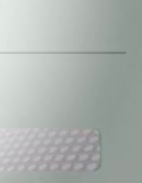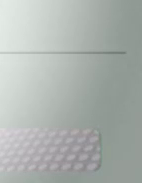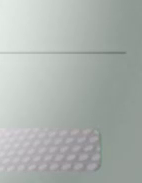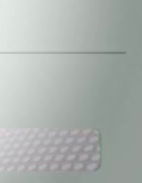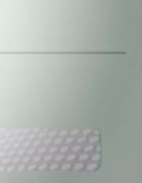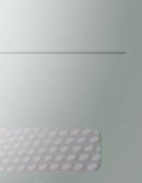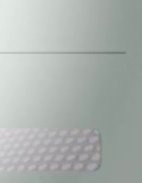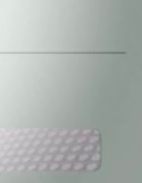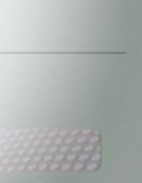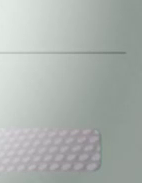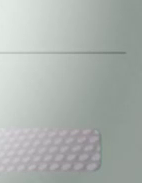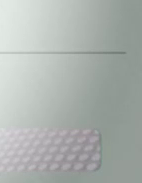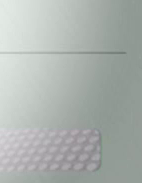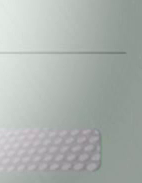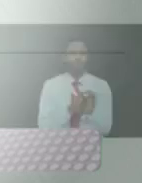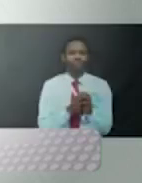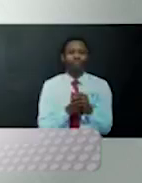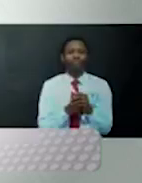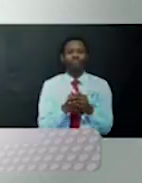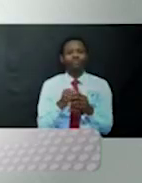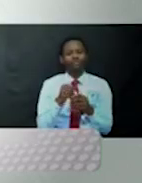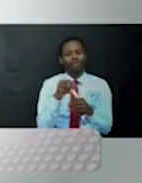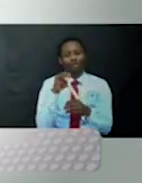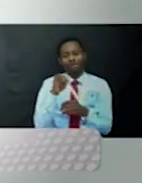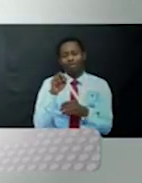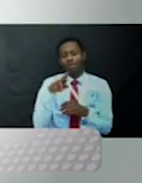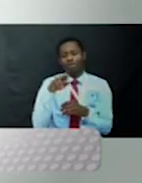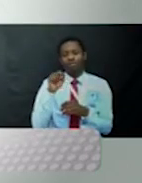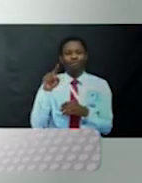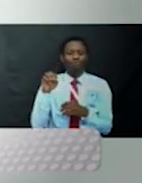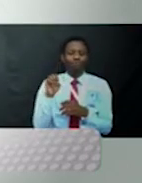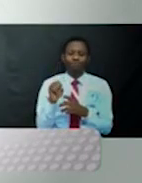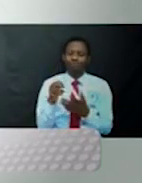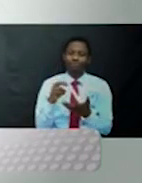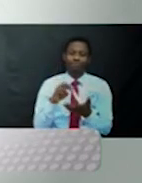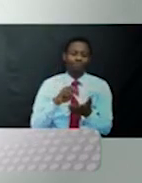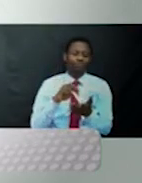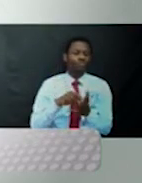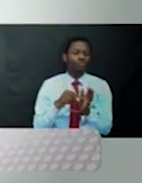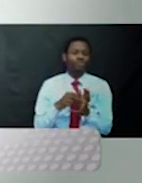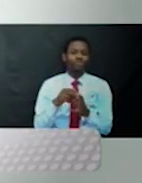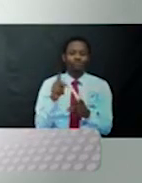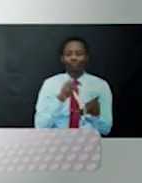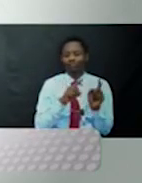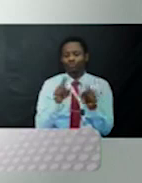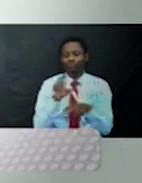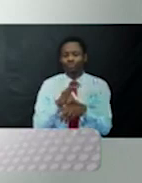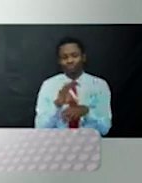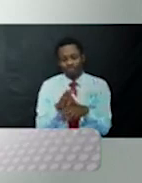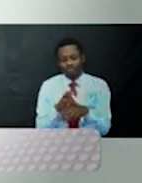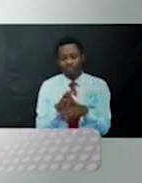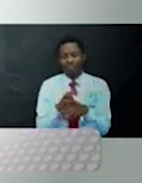People should come to church happy, and then they should desire to come again the next day or by next week.